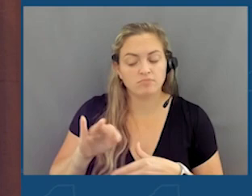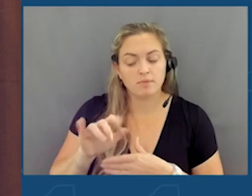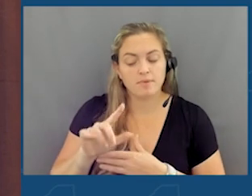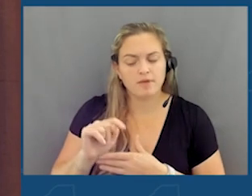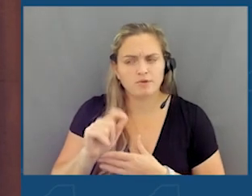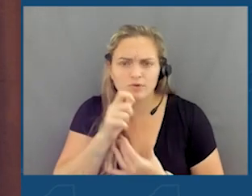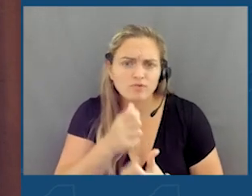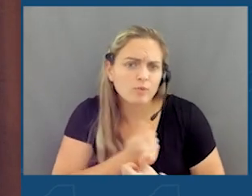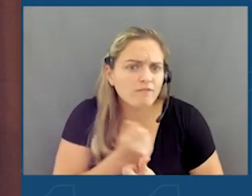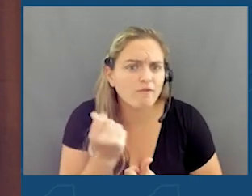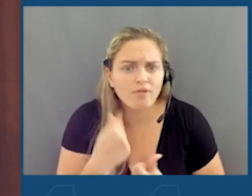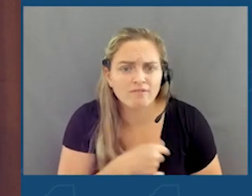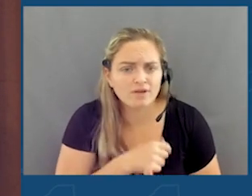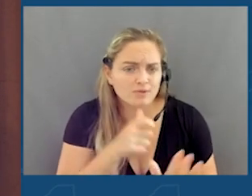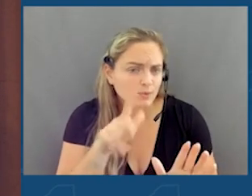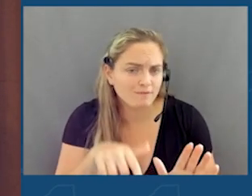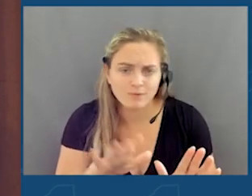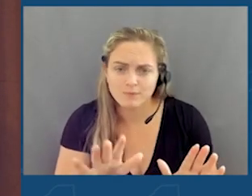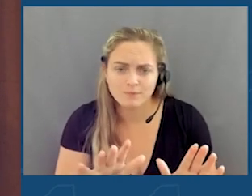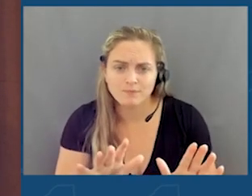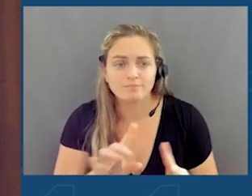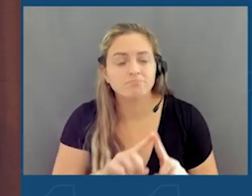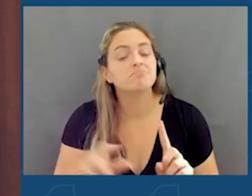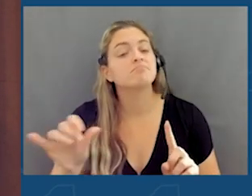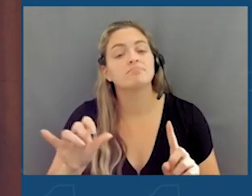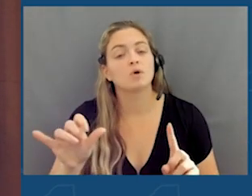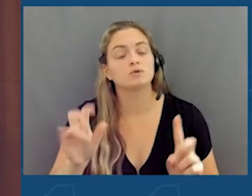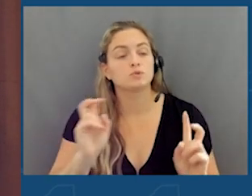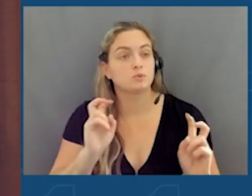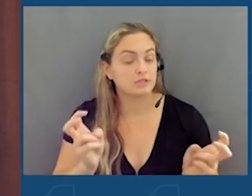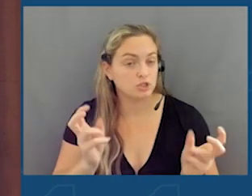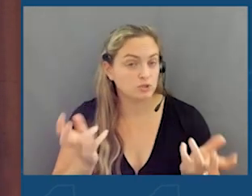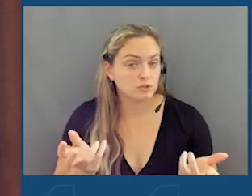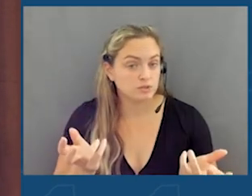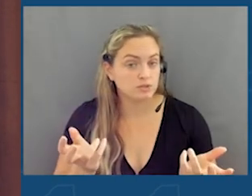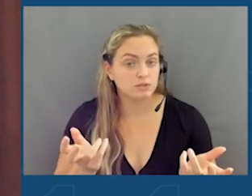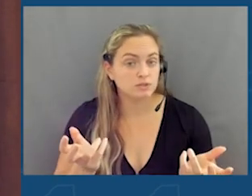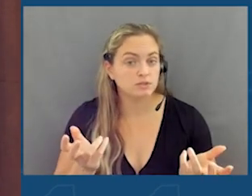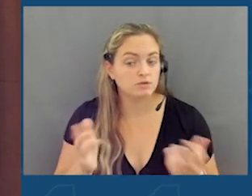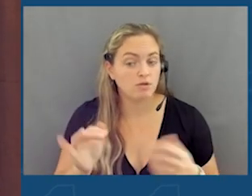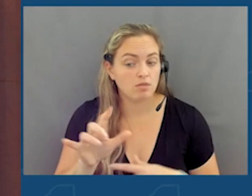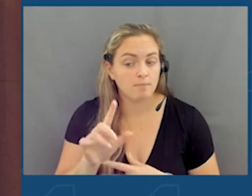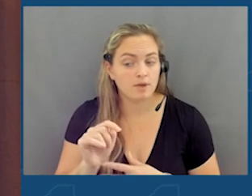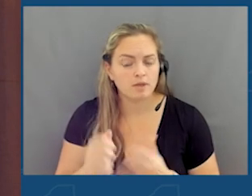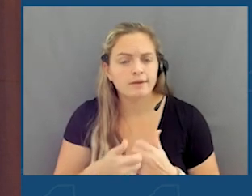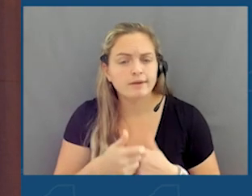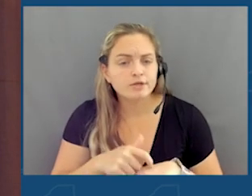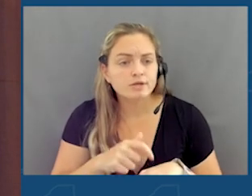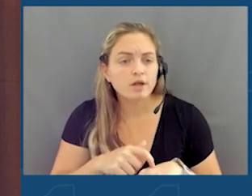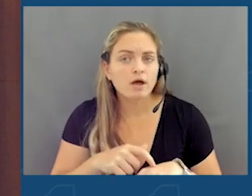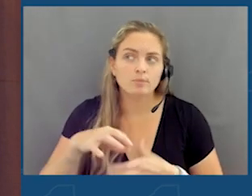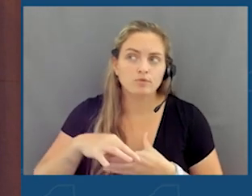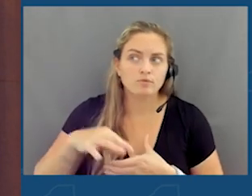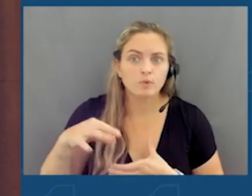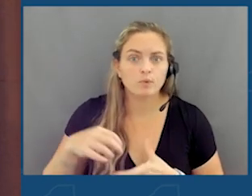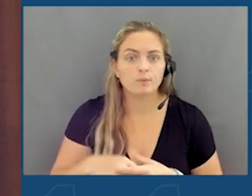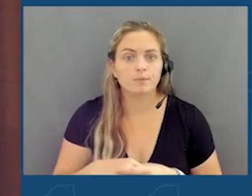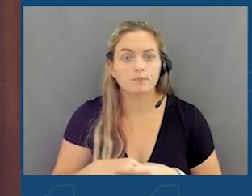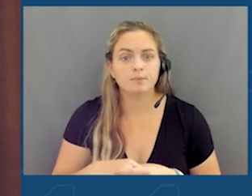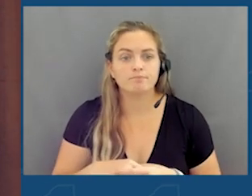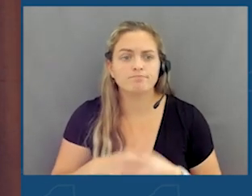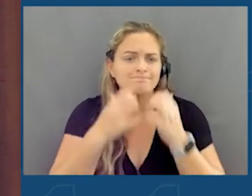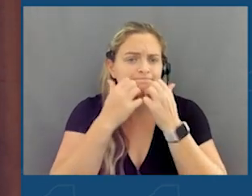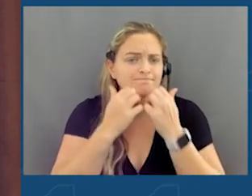us when we're on the ballot. But also the issues that are on the ballot every time you cast a vote. If you care